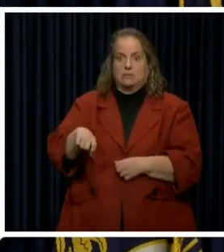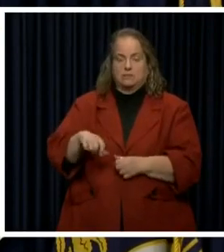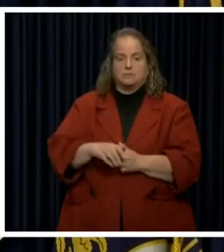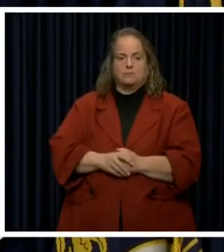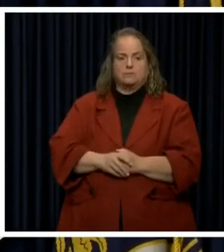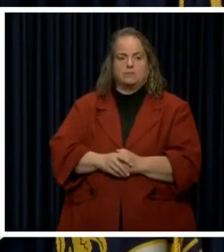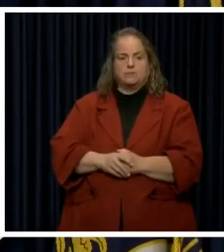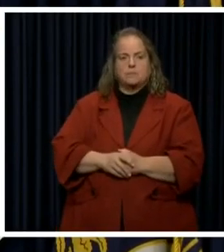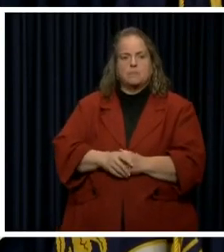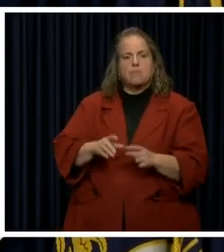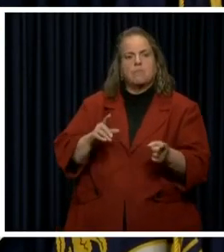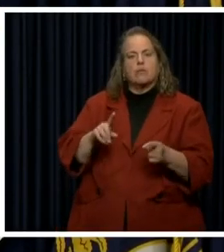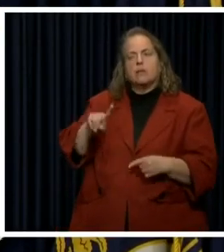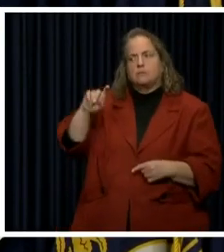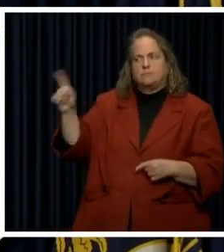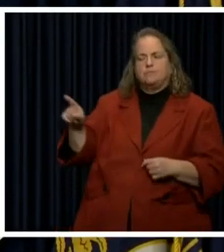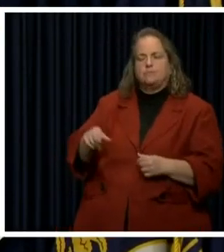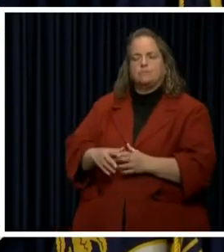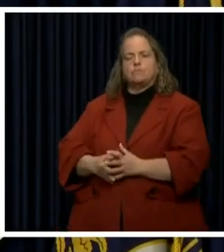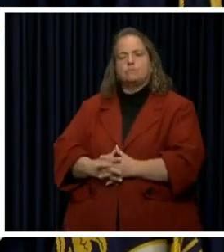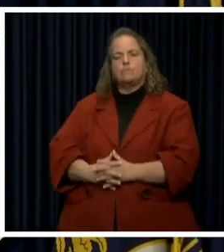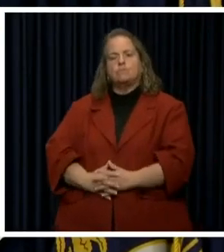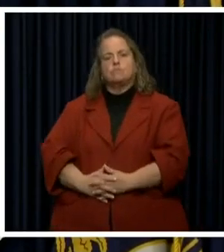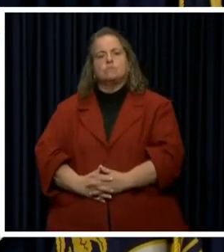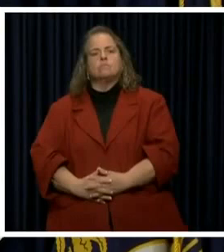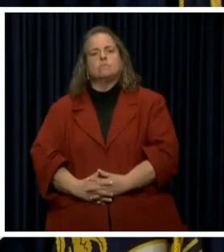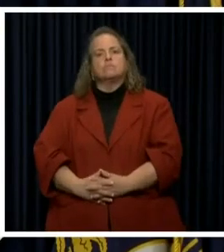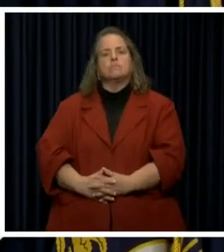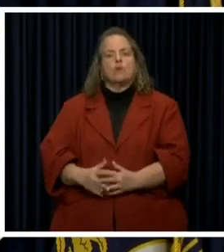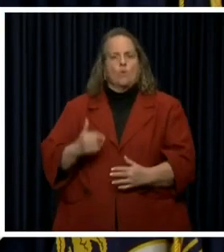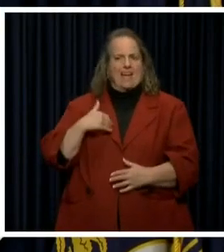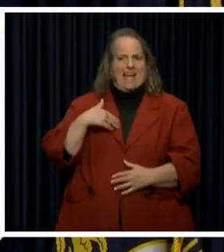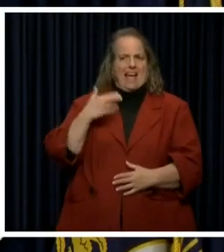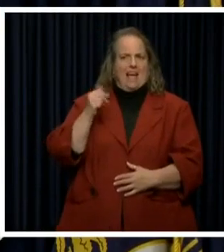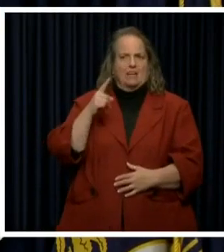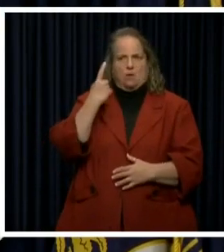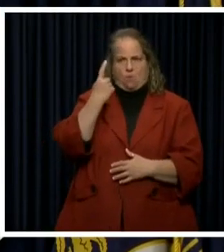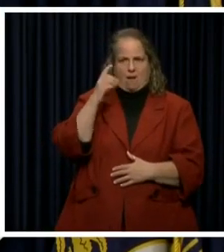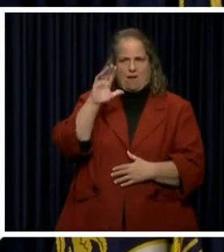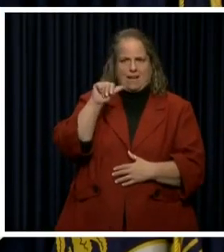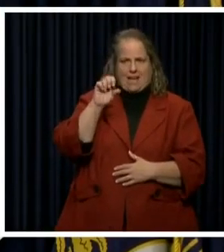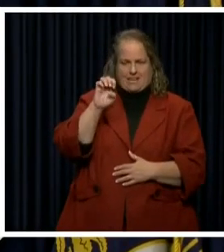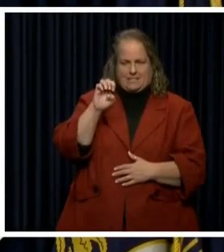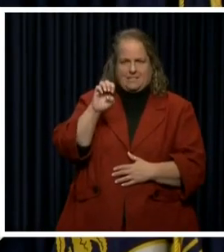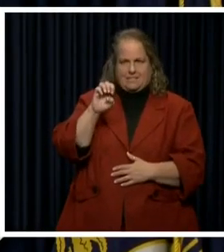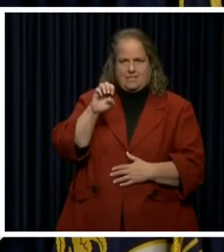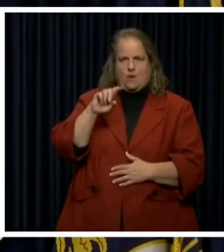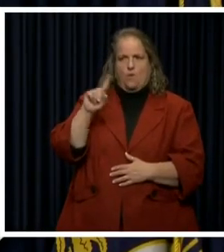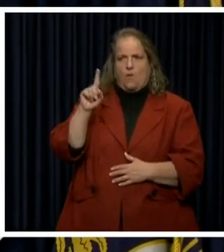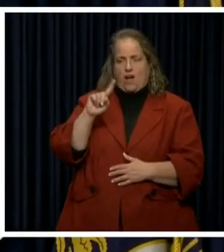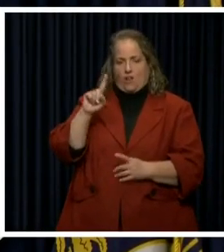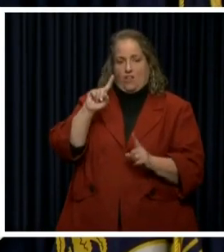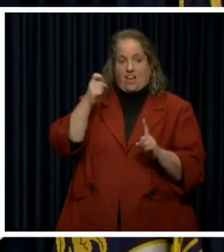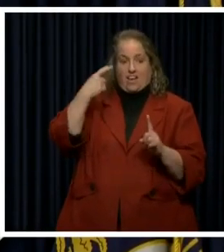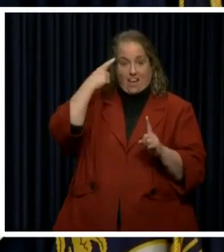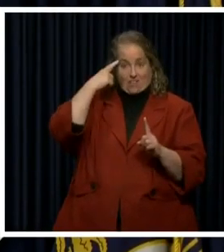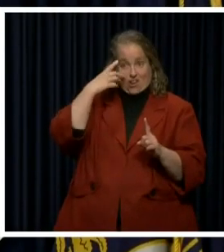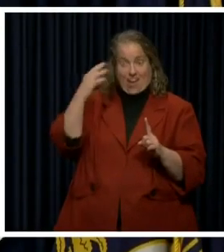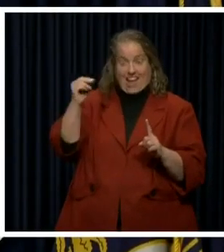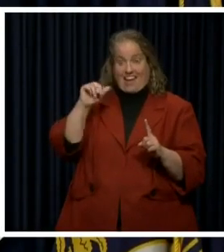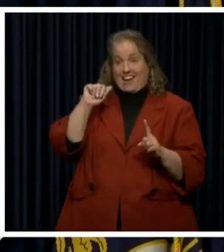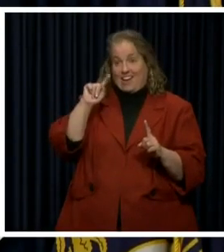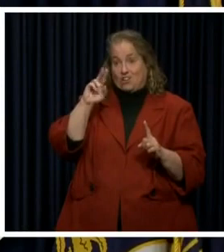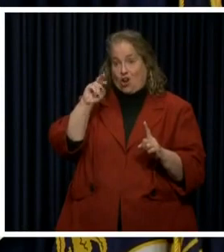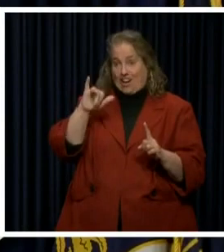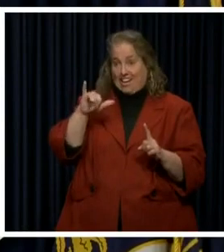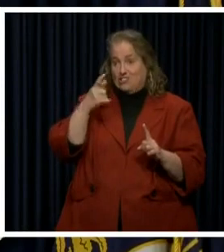Governor, we had a case where you and the Attorney General were on opposite sides of the lawsuit. Imagine that. A governor and an attorney general on opposite sides of